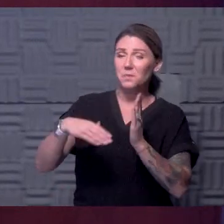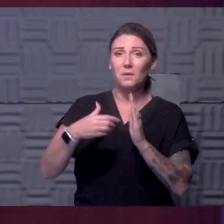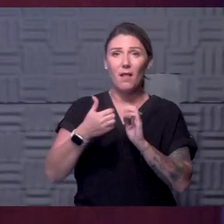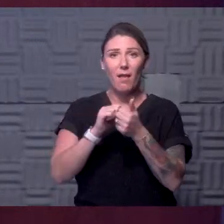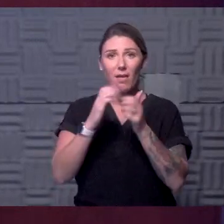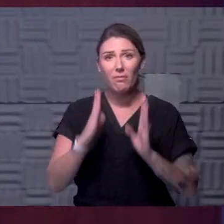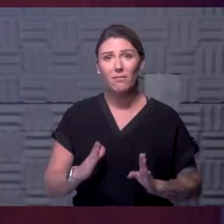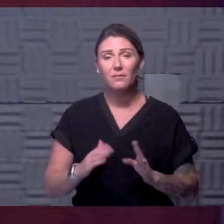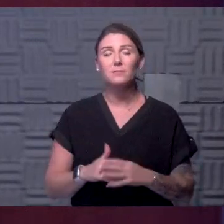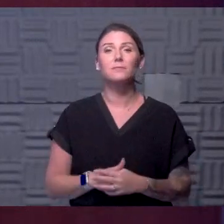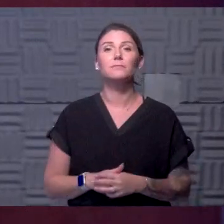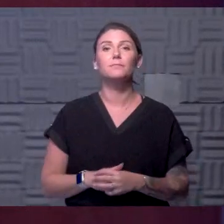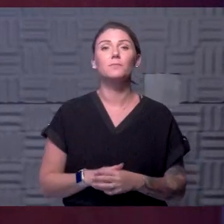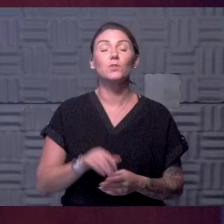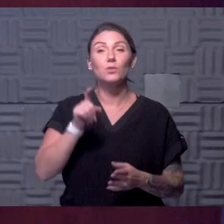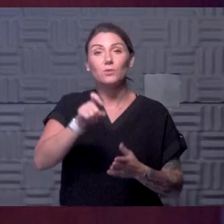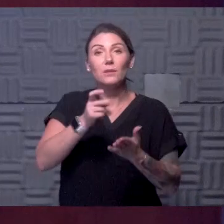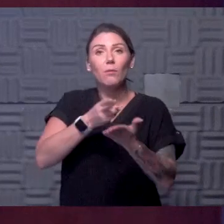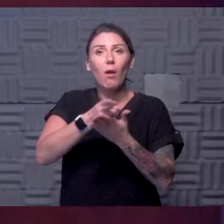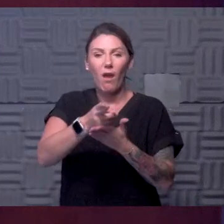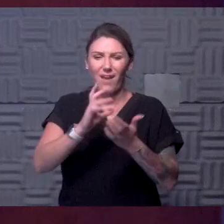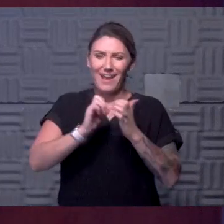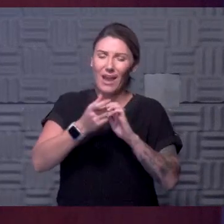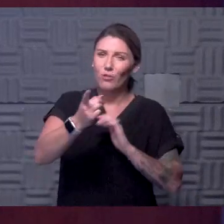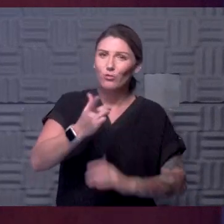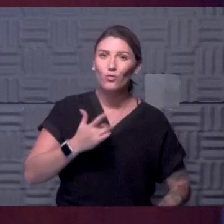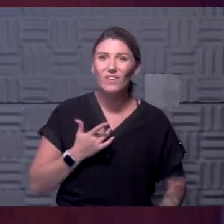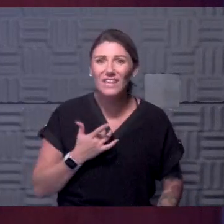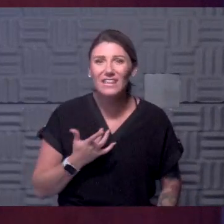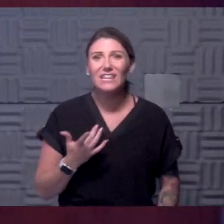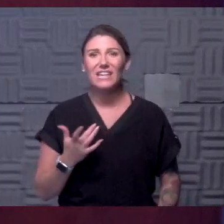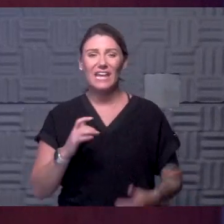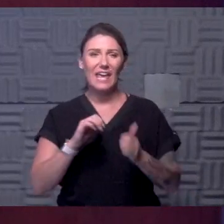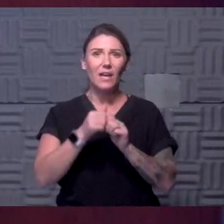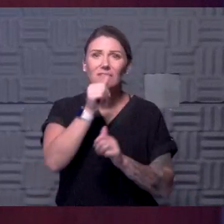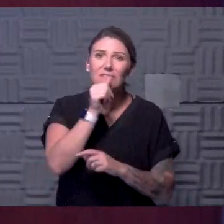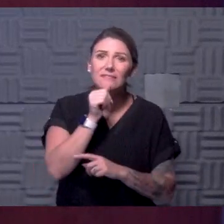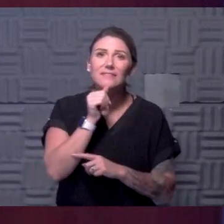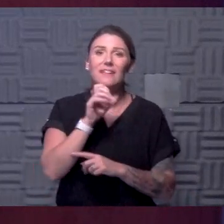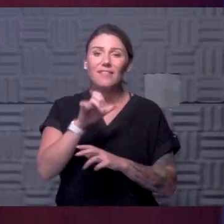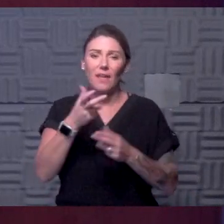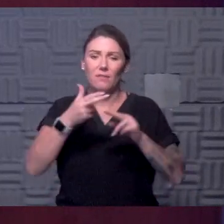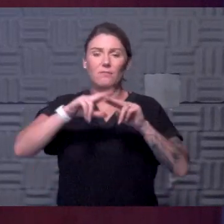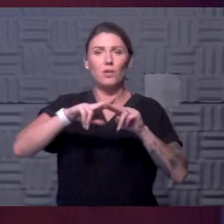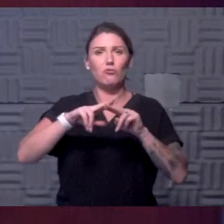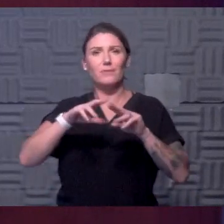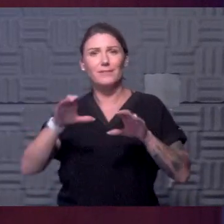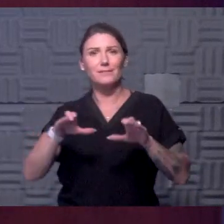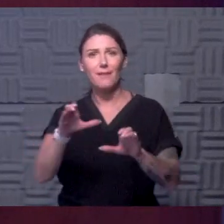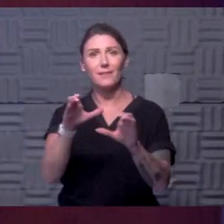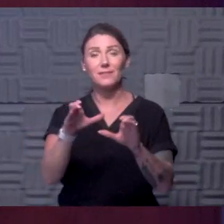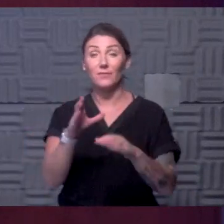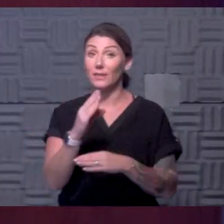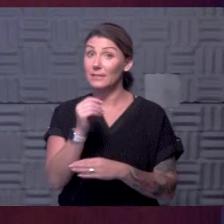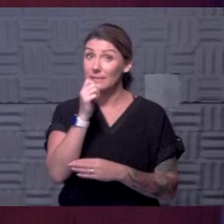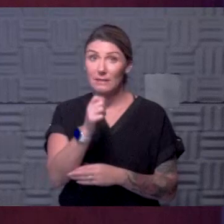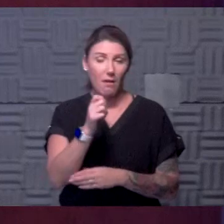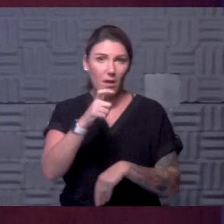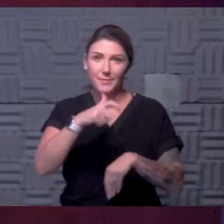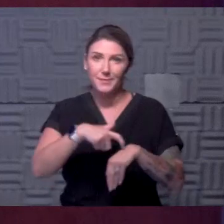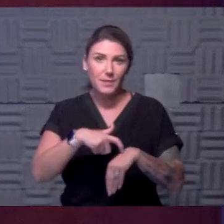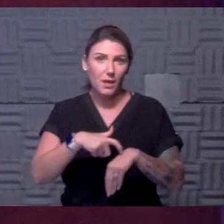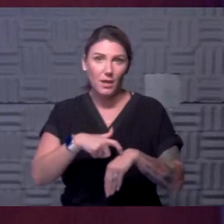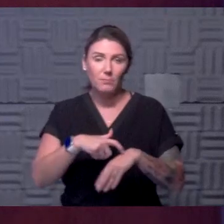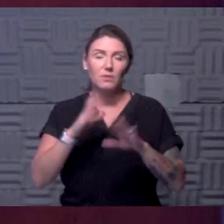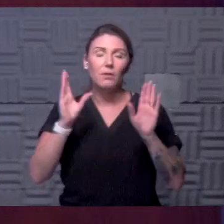You've got to be honest about how you feel and how you're tolerating that increased activity, and it is not the time